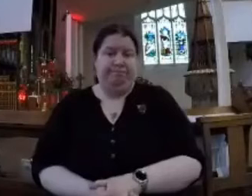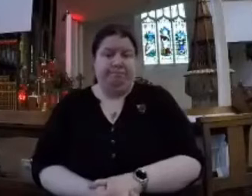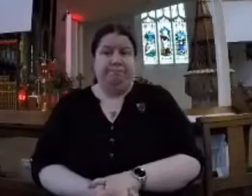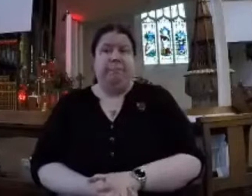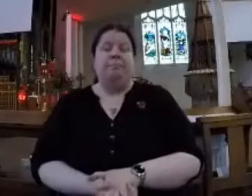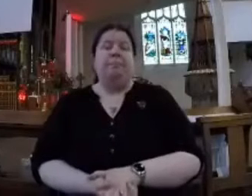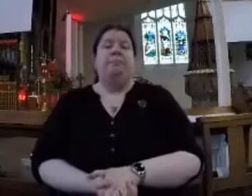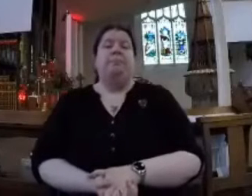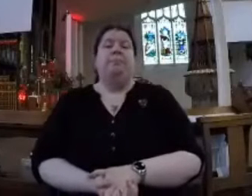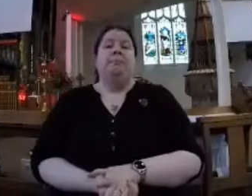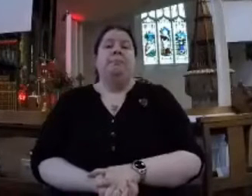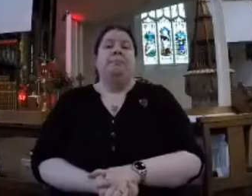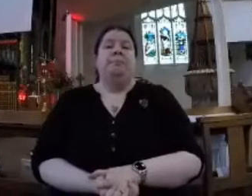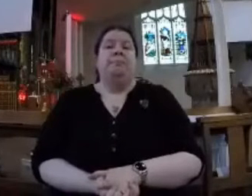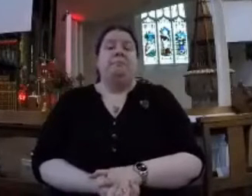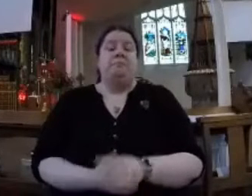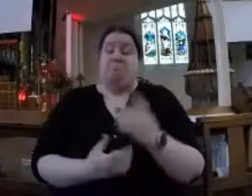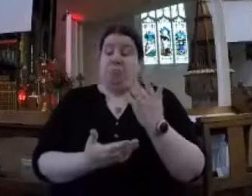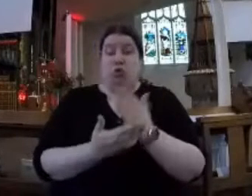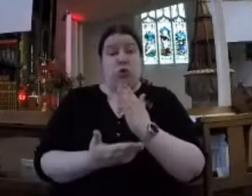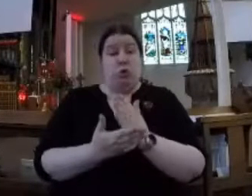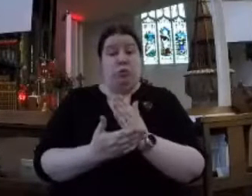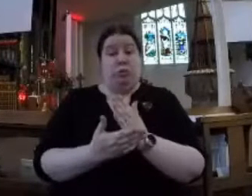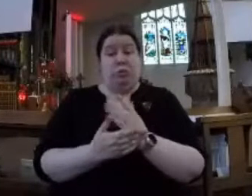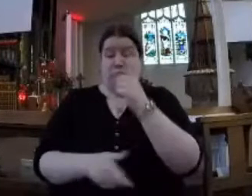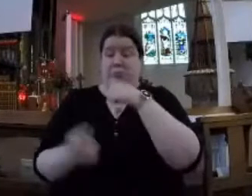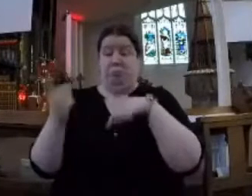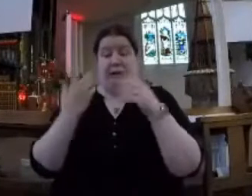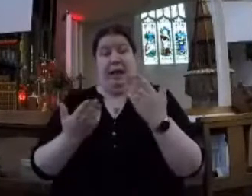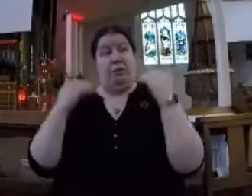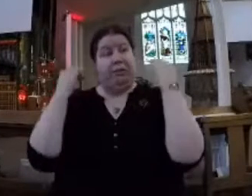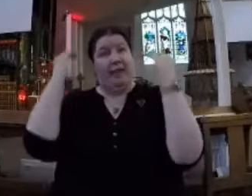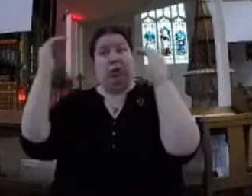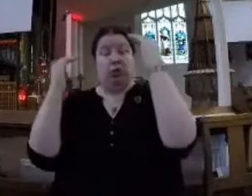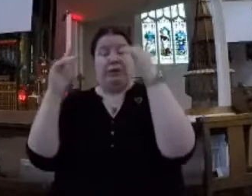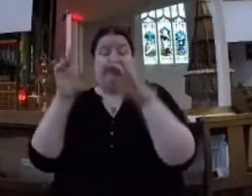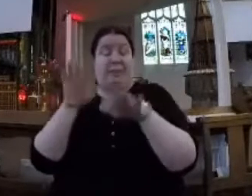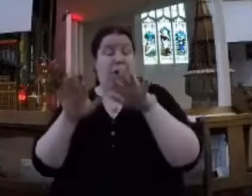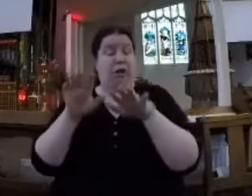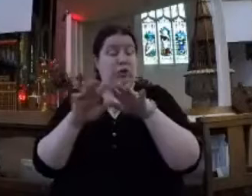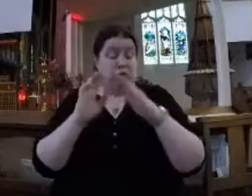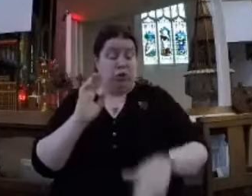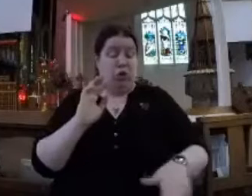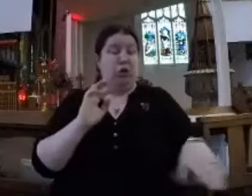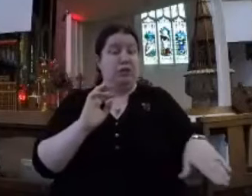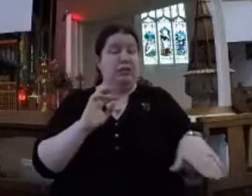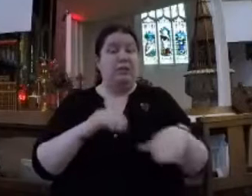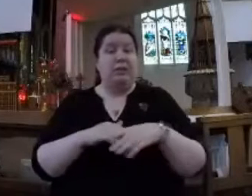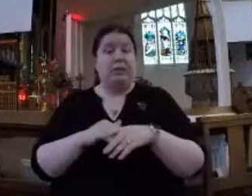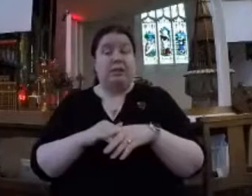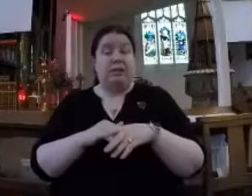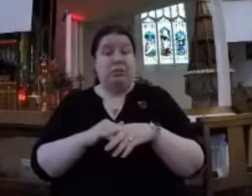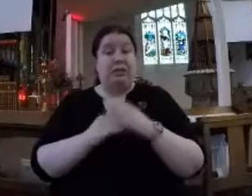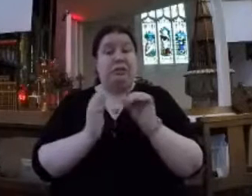And the truth is, we're not so unlike toddlers. We struggle to prefer the needs